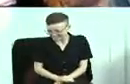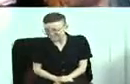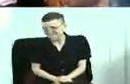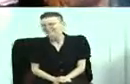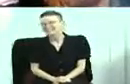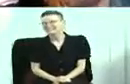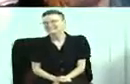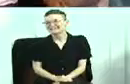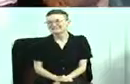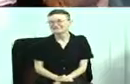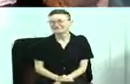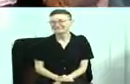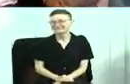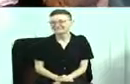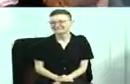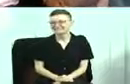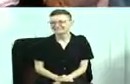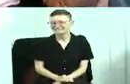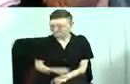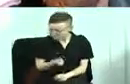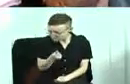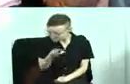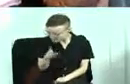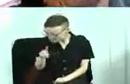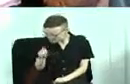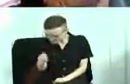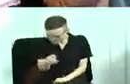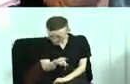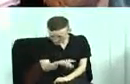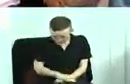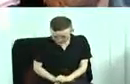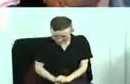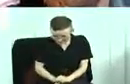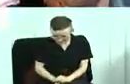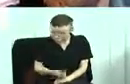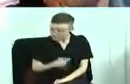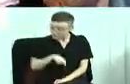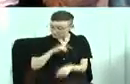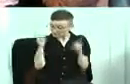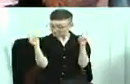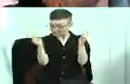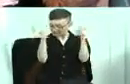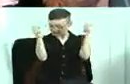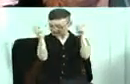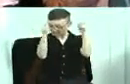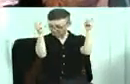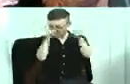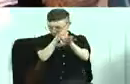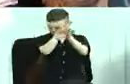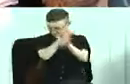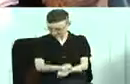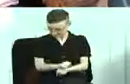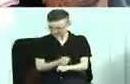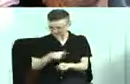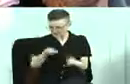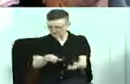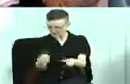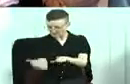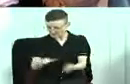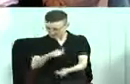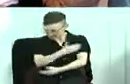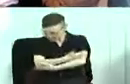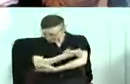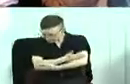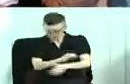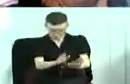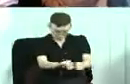So I thank you all. So I have a few questions for you. We celebrate a tradition where we baptize infants, we